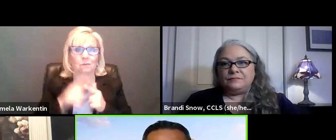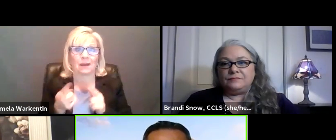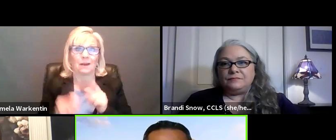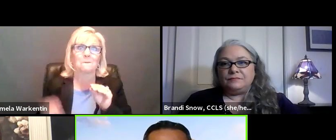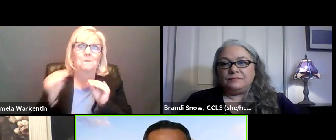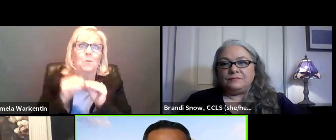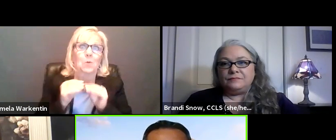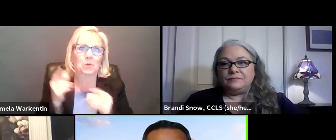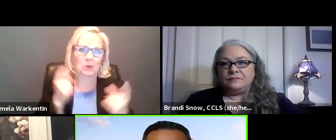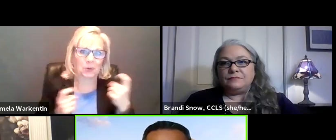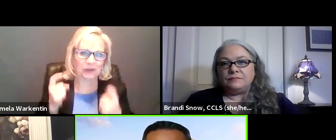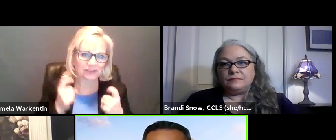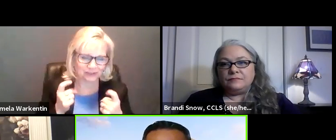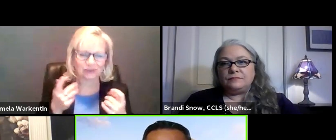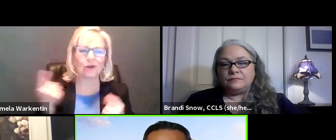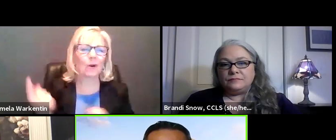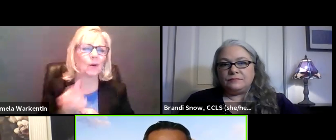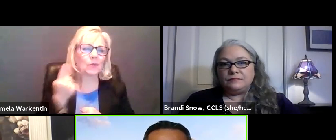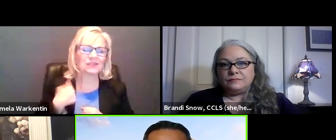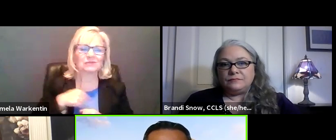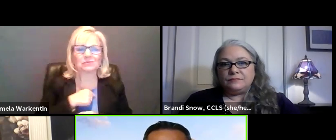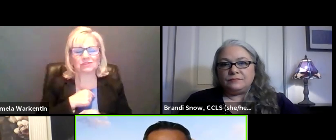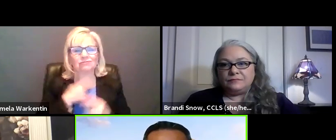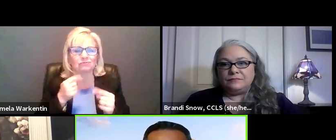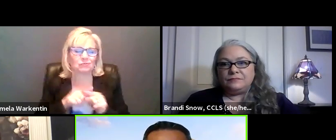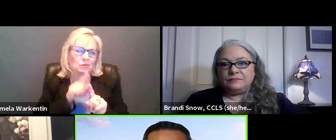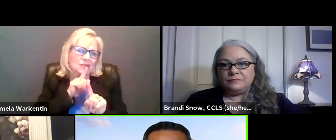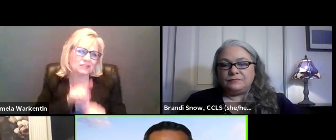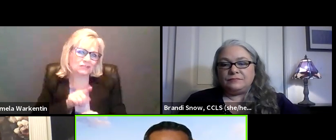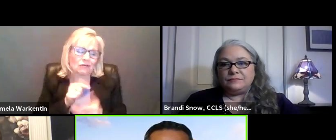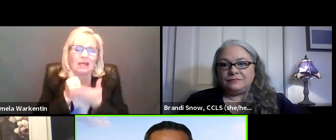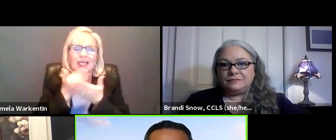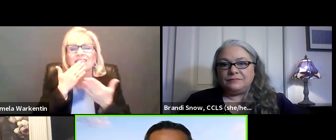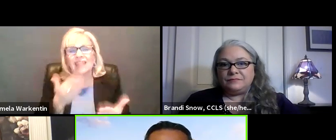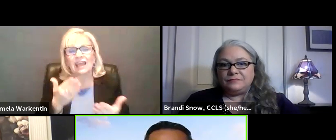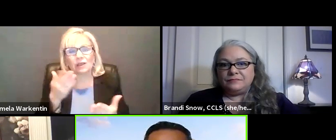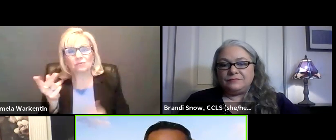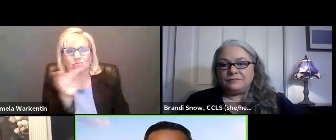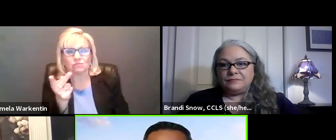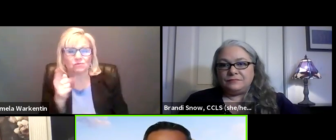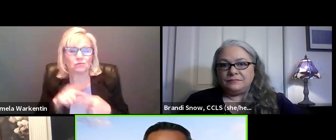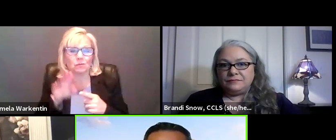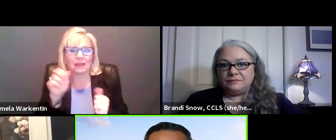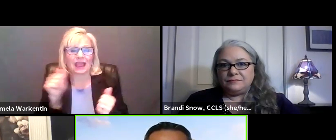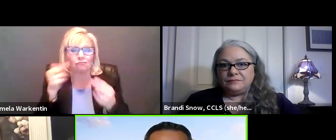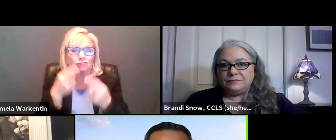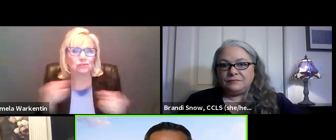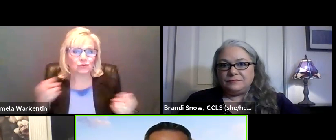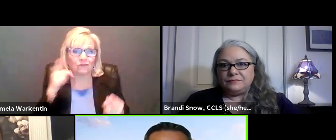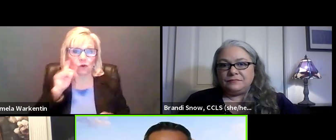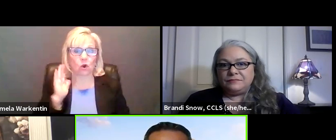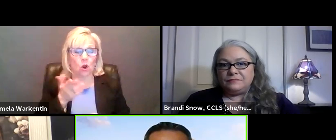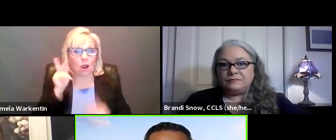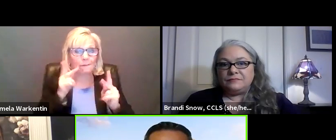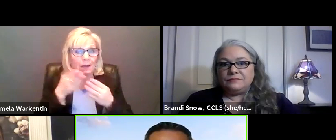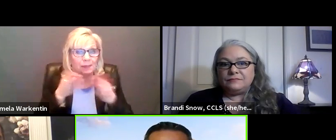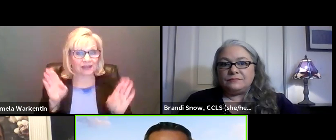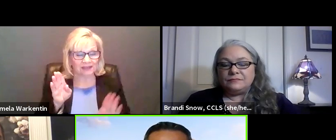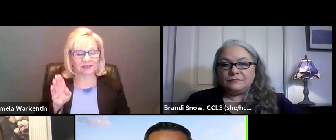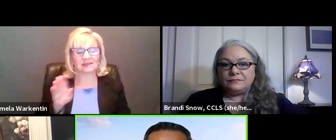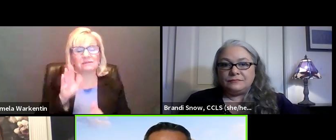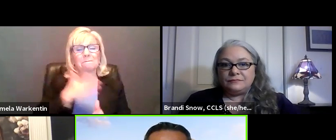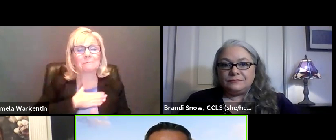questions than we can answer. So thank you for being a resource. Again, to our public, contact Central California